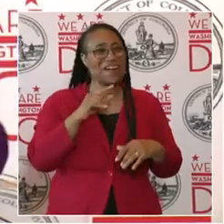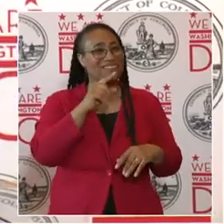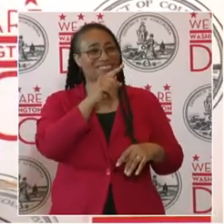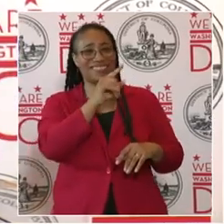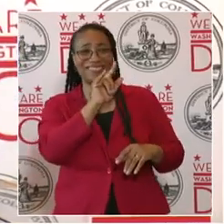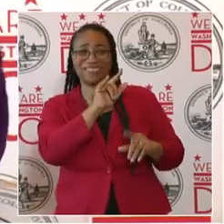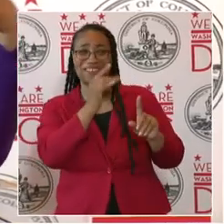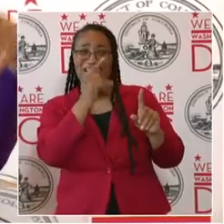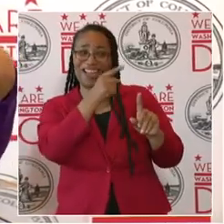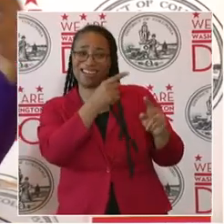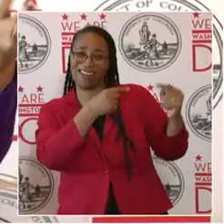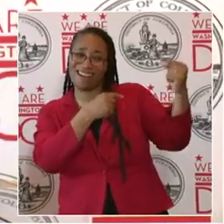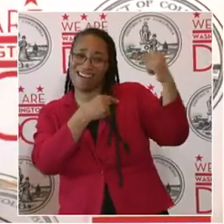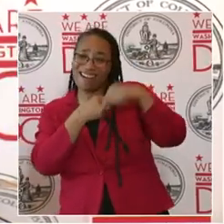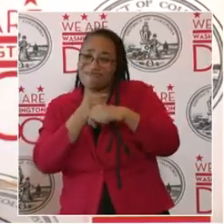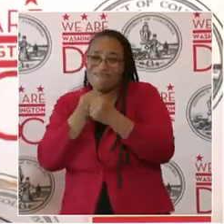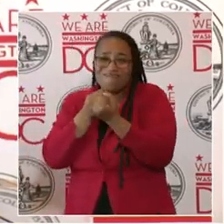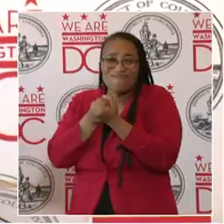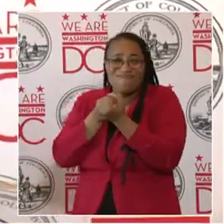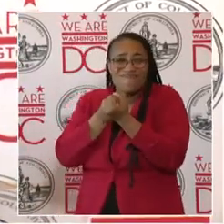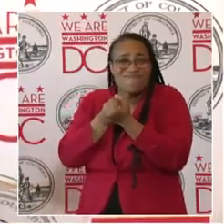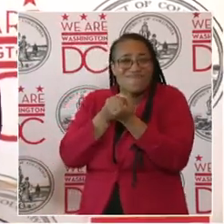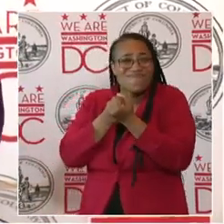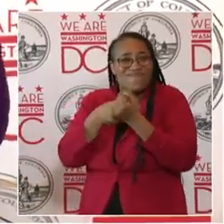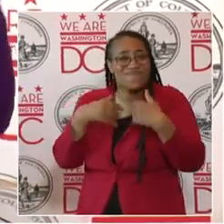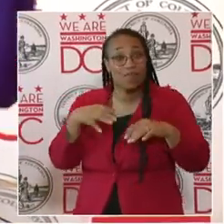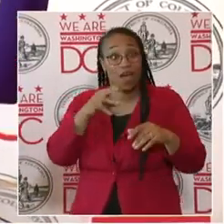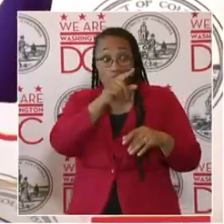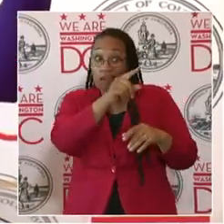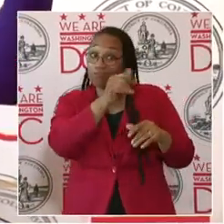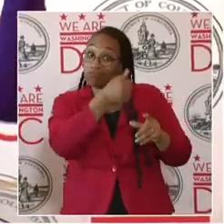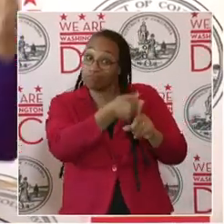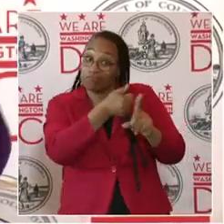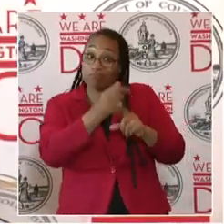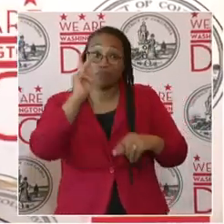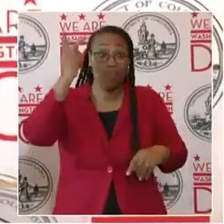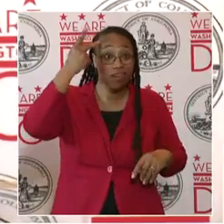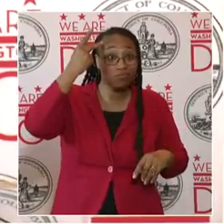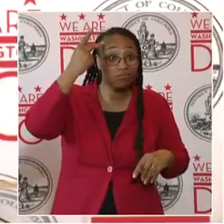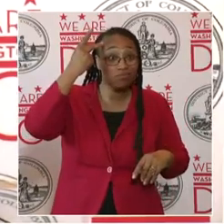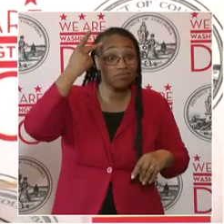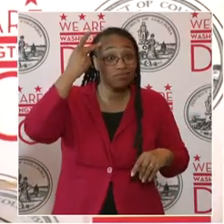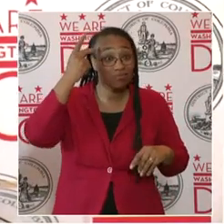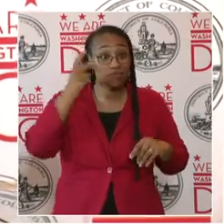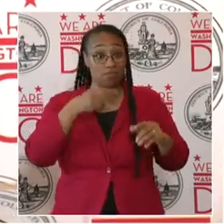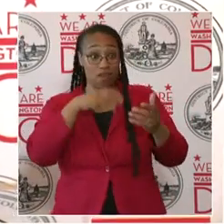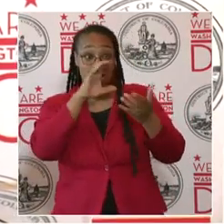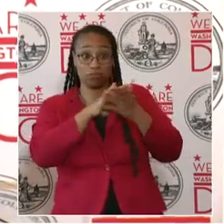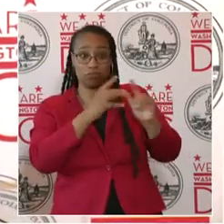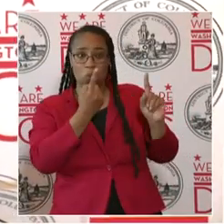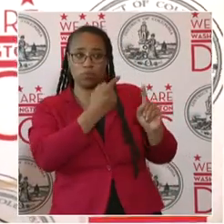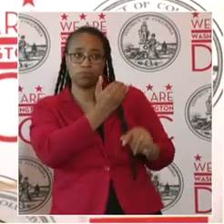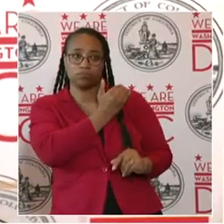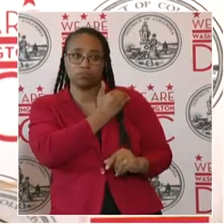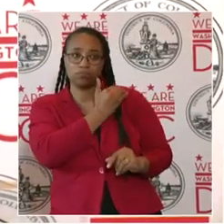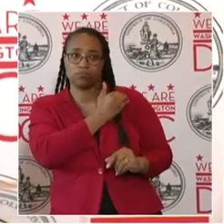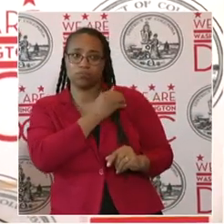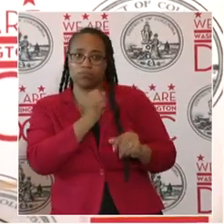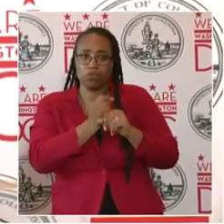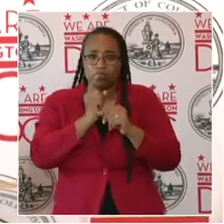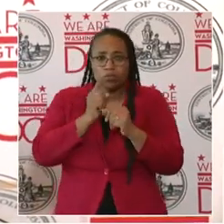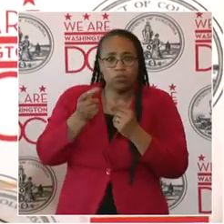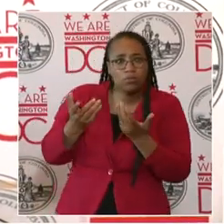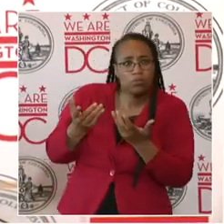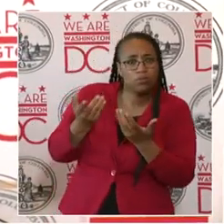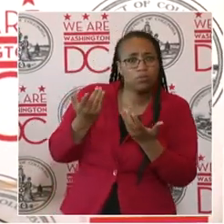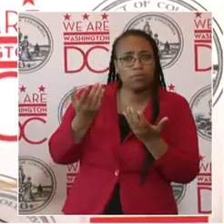Washington, D.C. to work in national politics, and it is my husband who always reminded me that there's a vibrant community here in the District